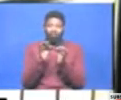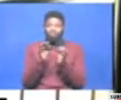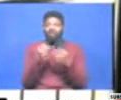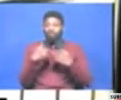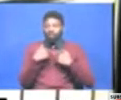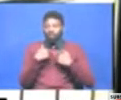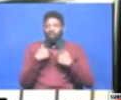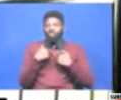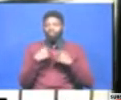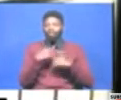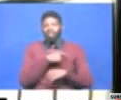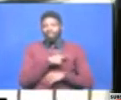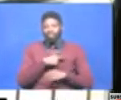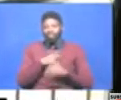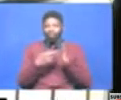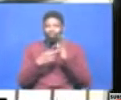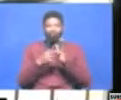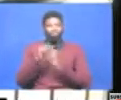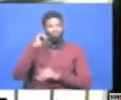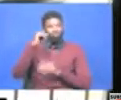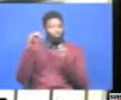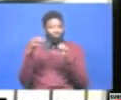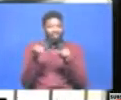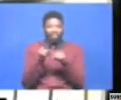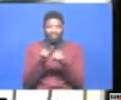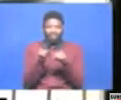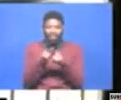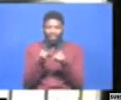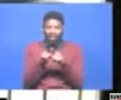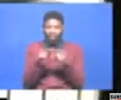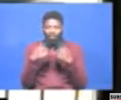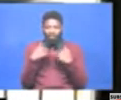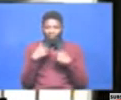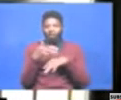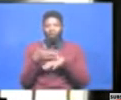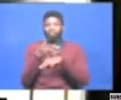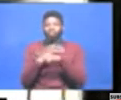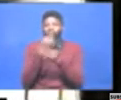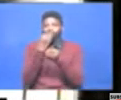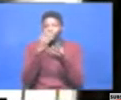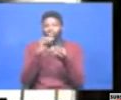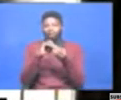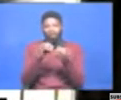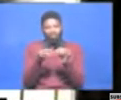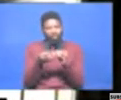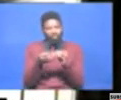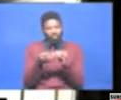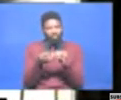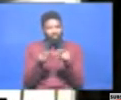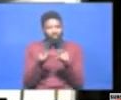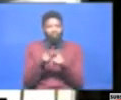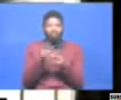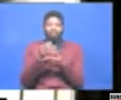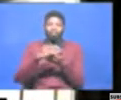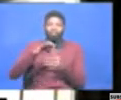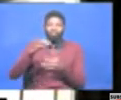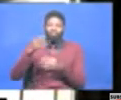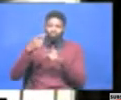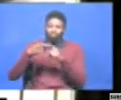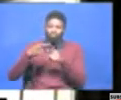political parties. Well, as of the updates in regards to the numbers or in regards to the constituency that have been